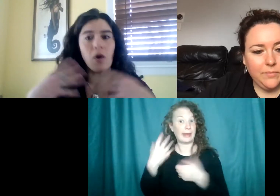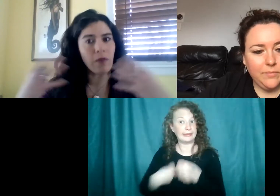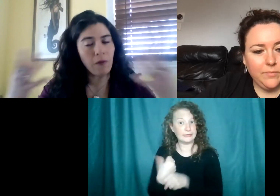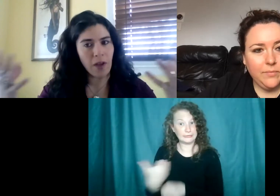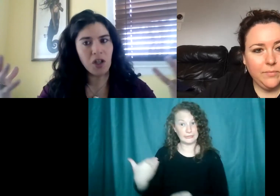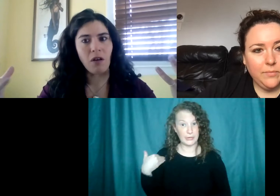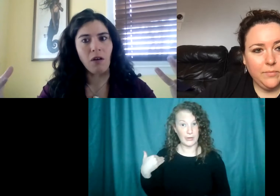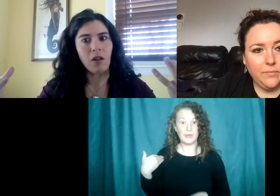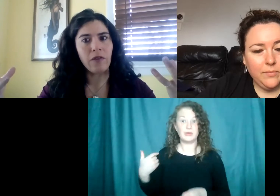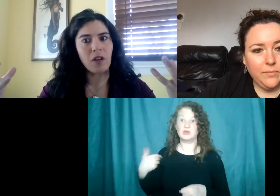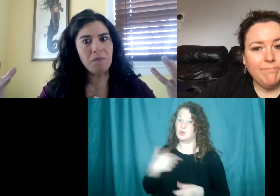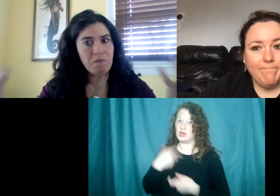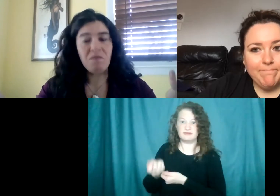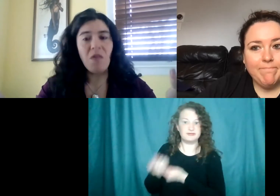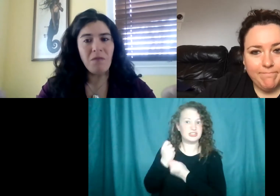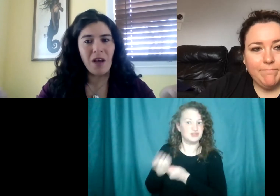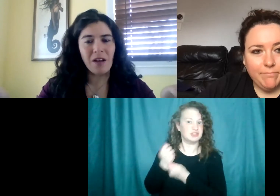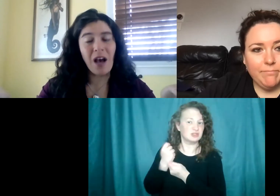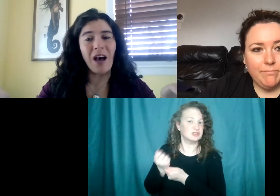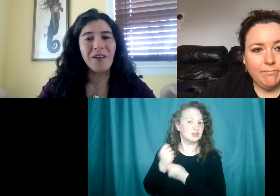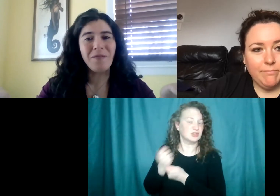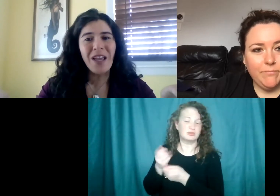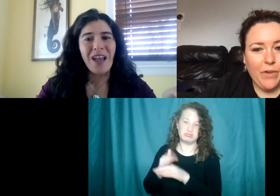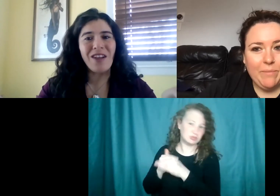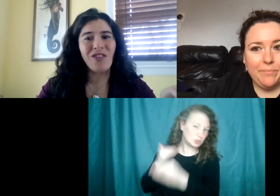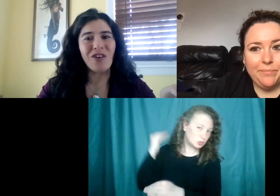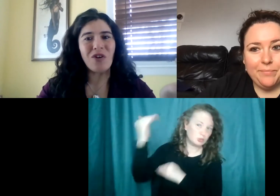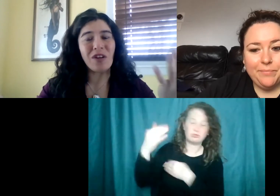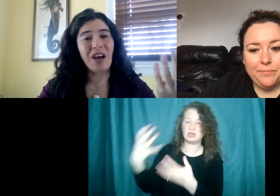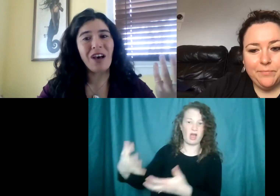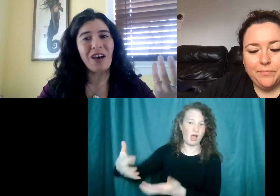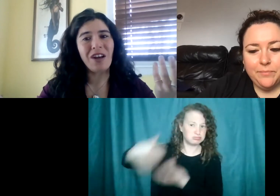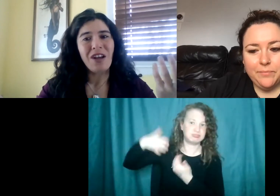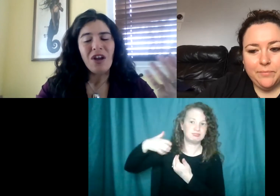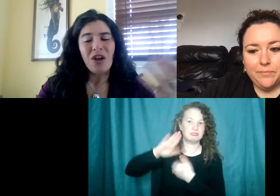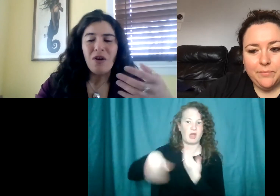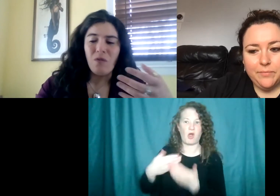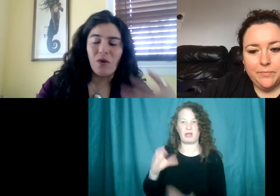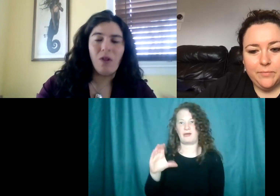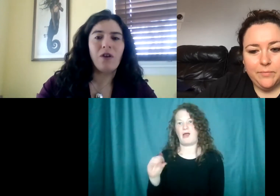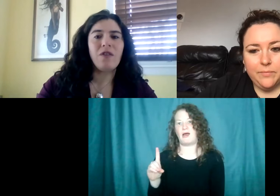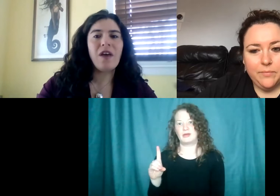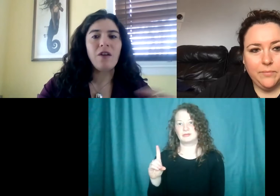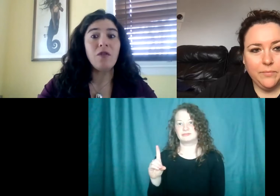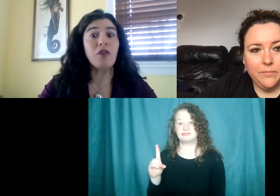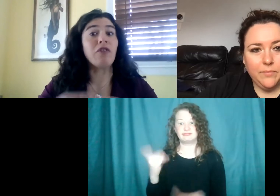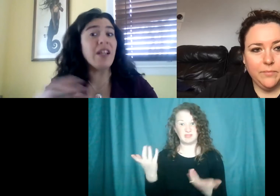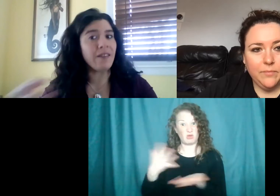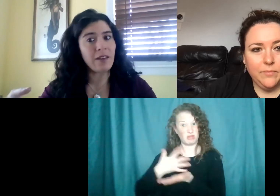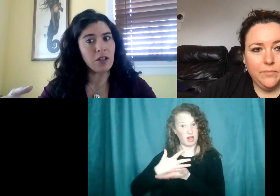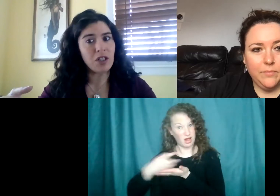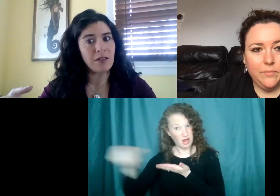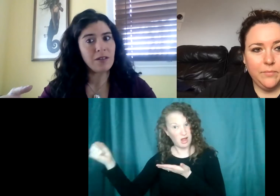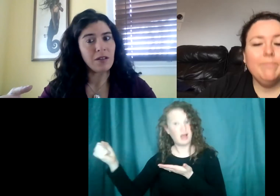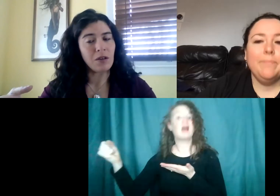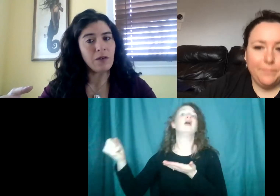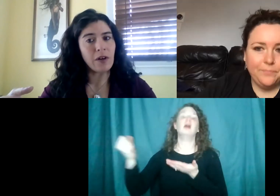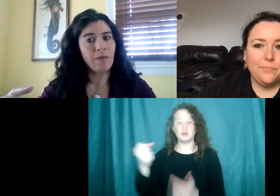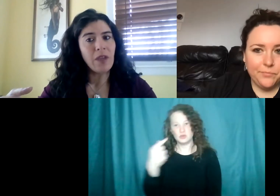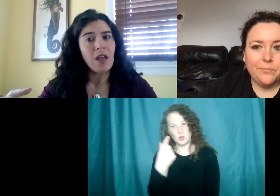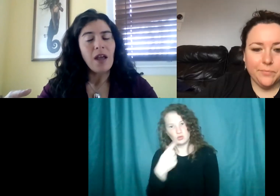we overfished all of the cod. And so the cod no longer there, the green sea urchins